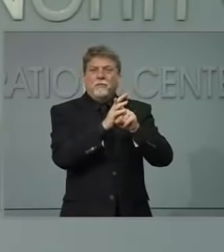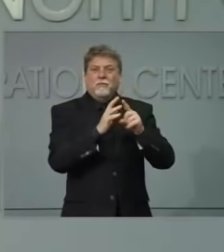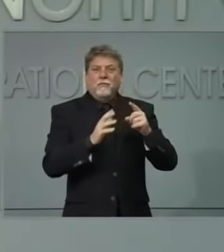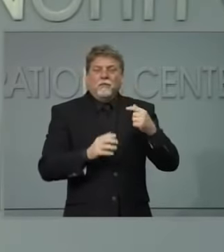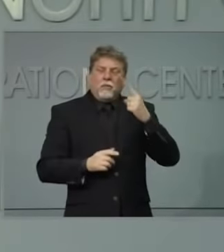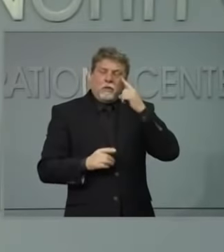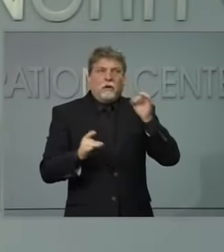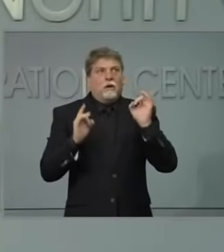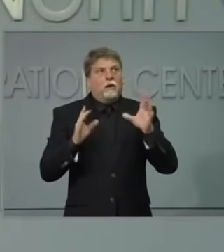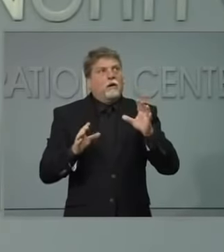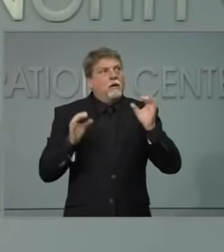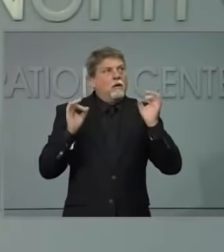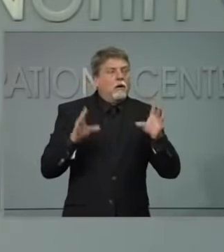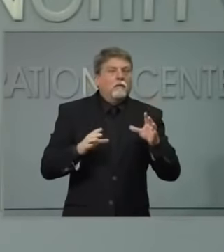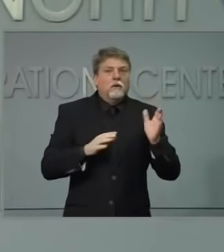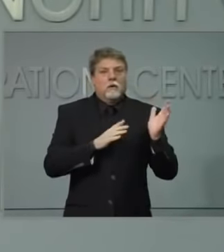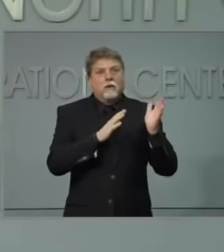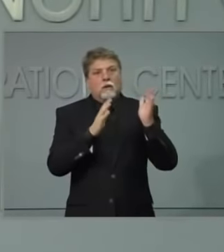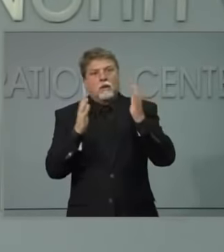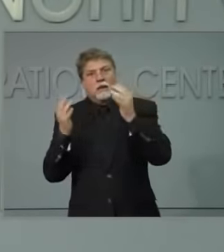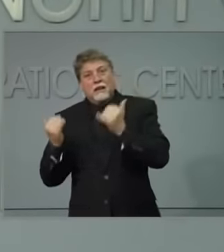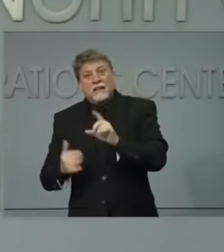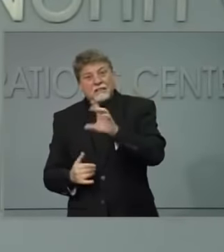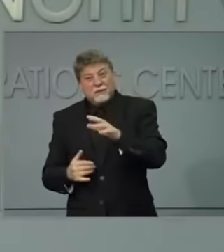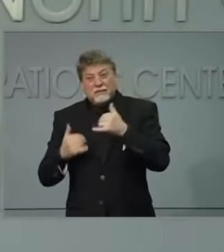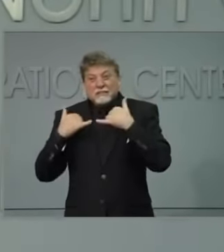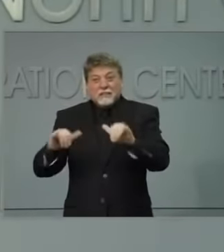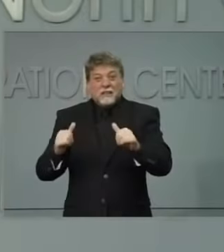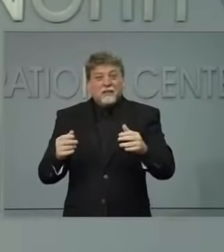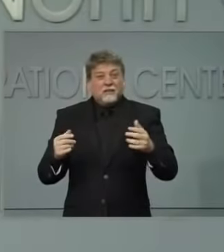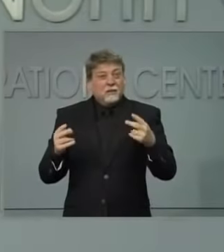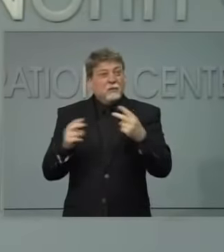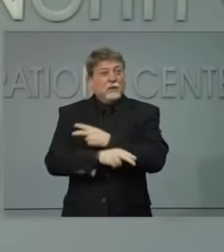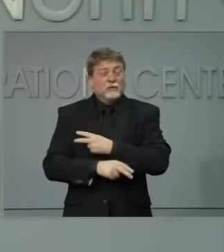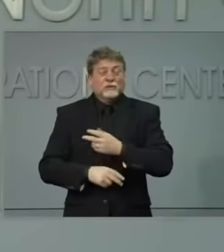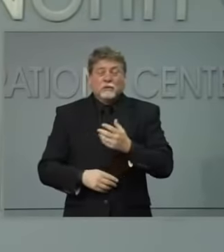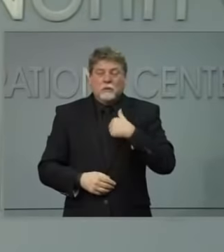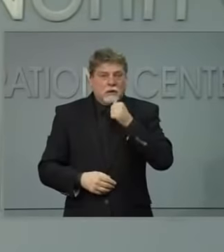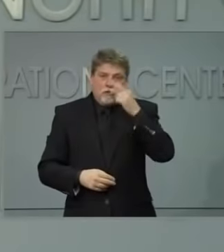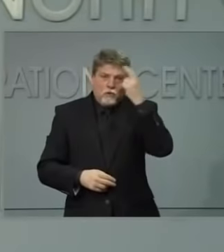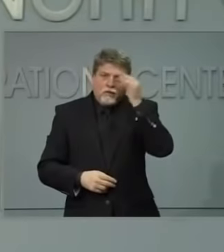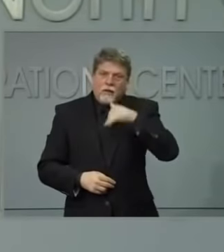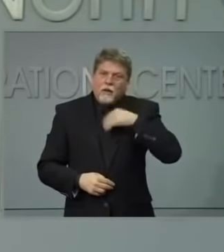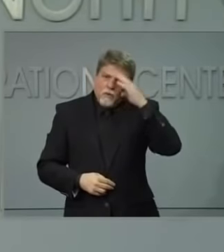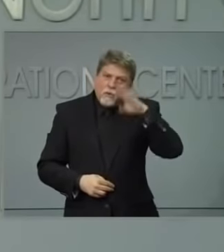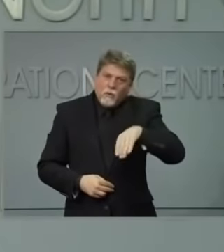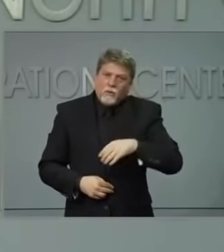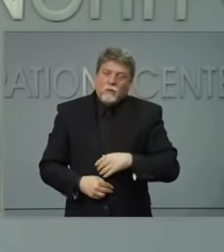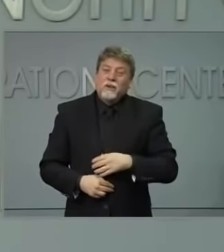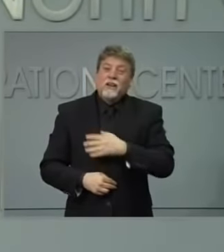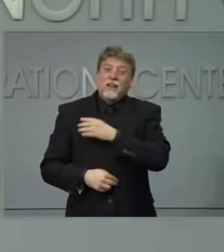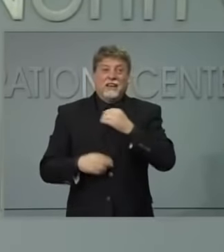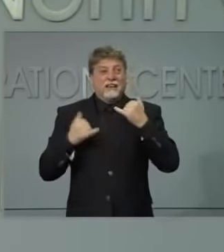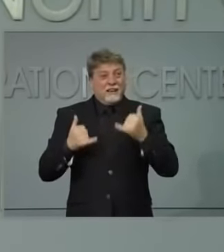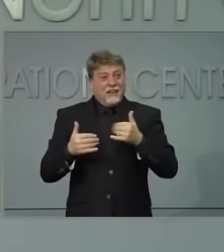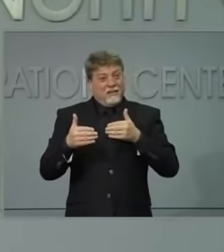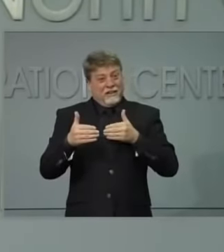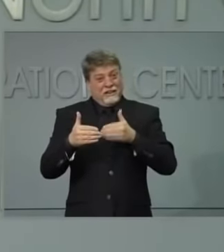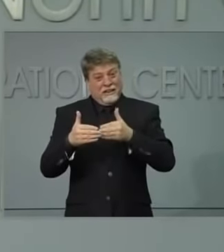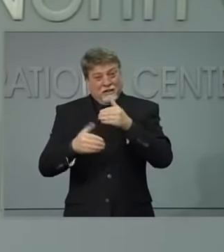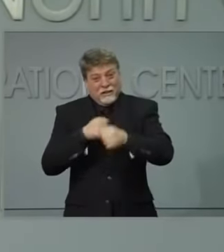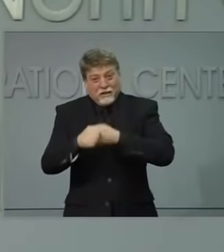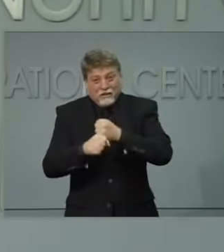painful. With the holidays here, many of us feel it more deeply. But the stakes are